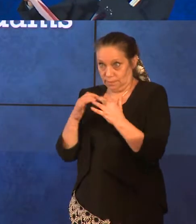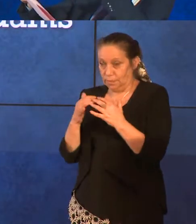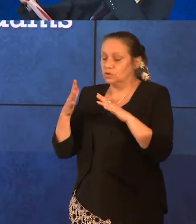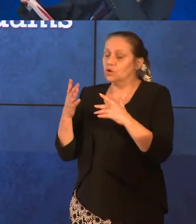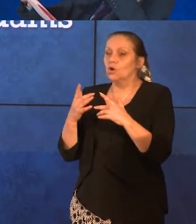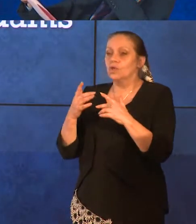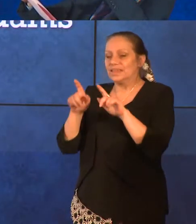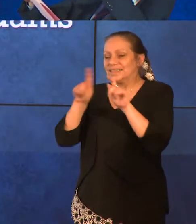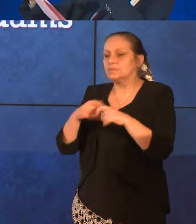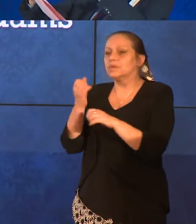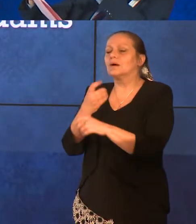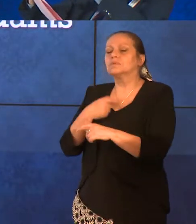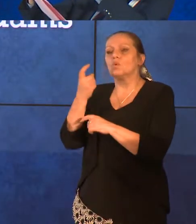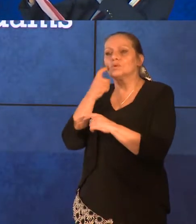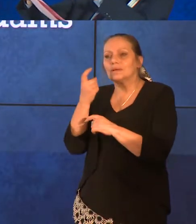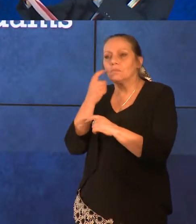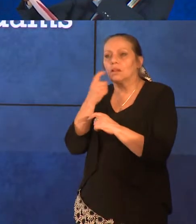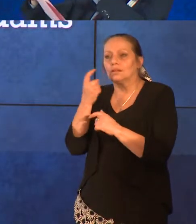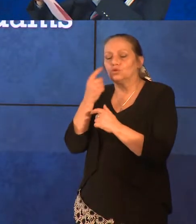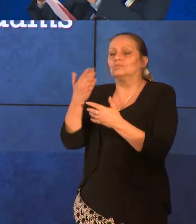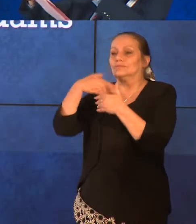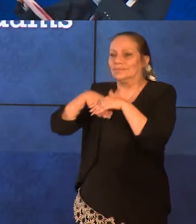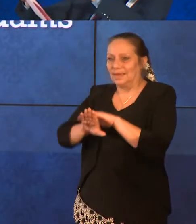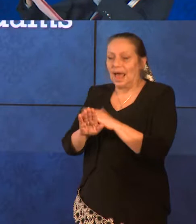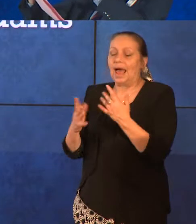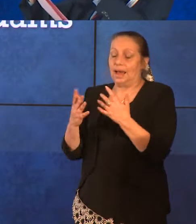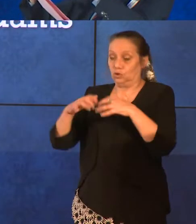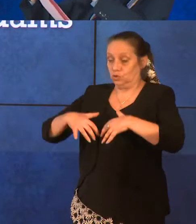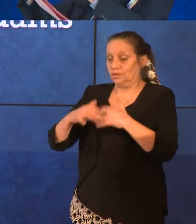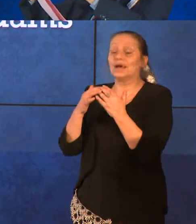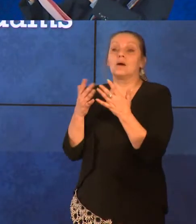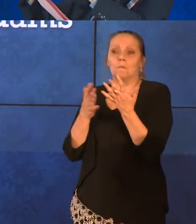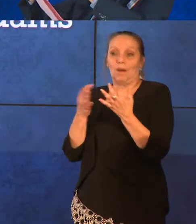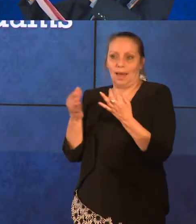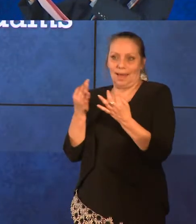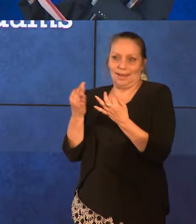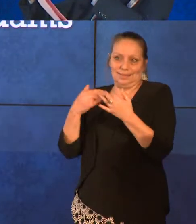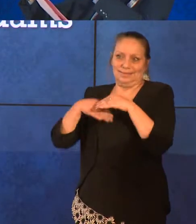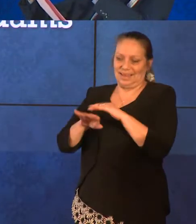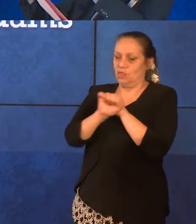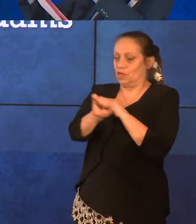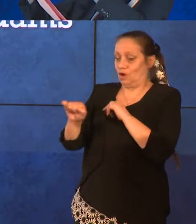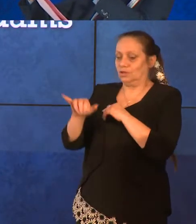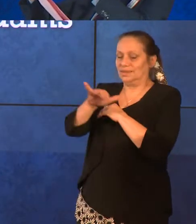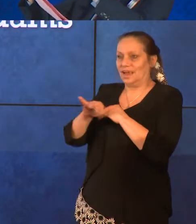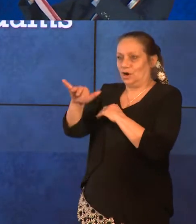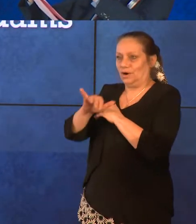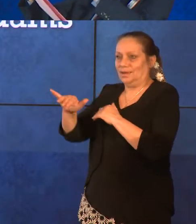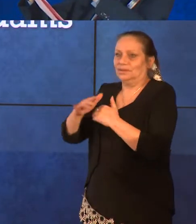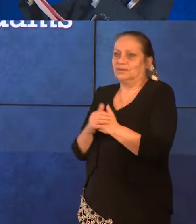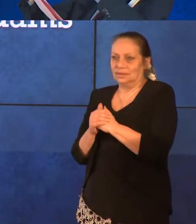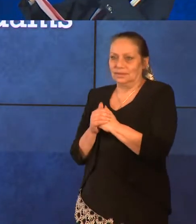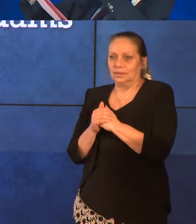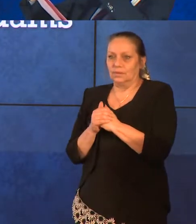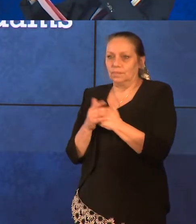indeed have full utilisation of their plans in those service sectors, so that there can be a smooth transition out, because we are seeing